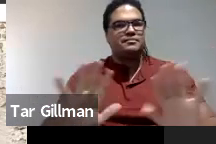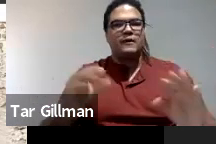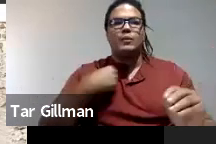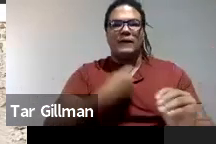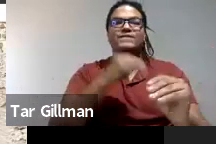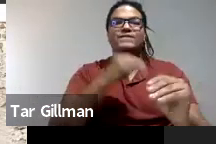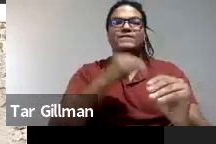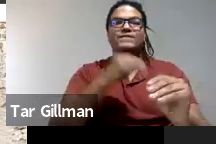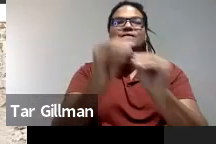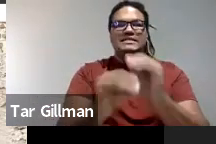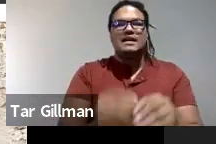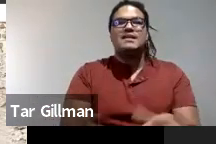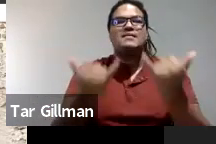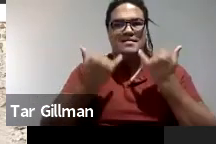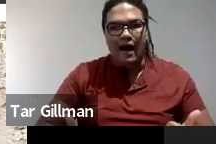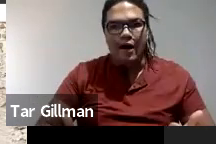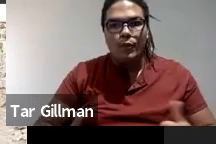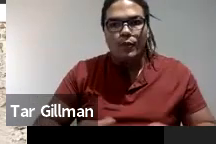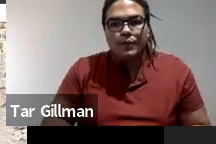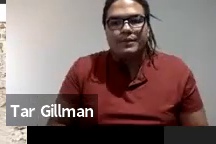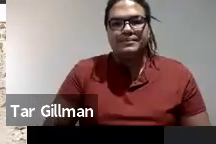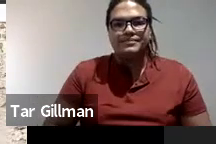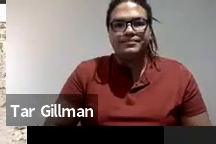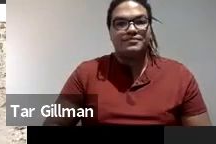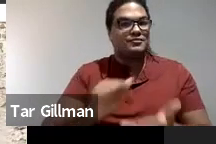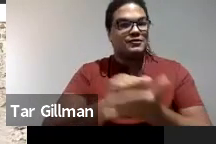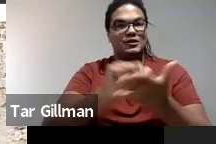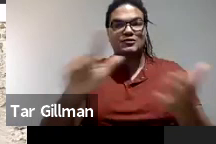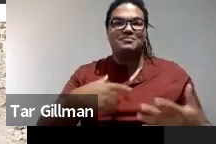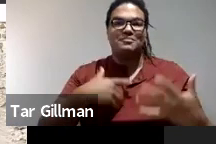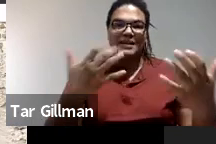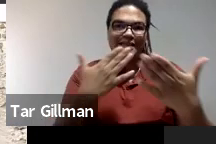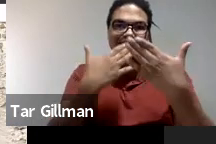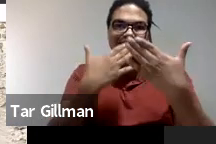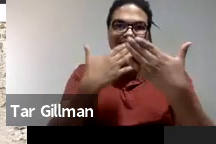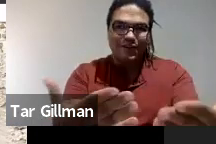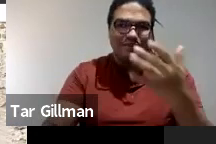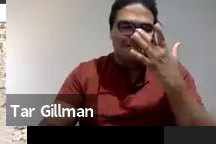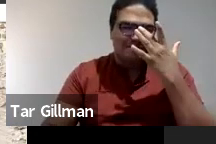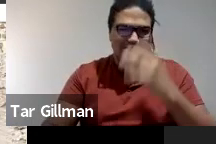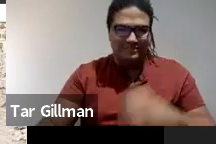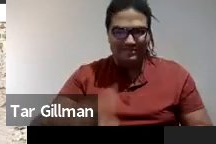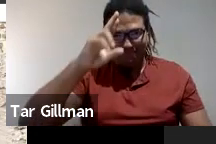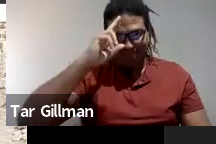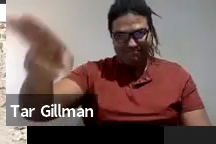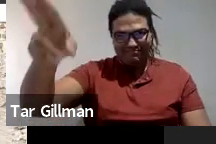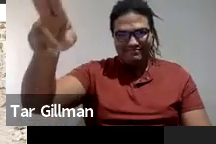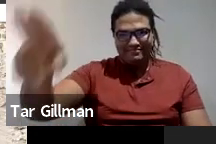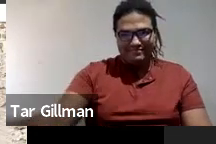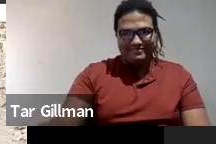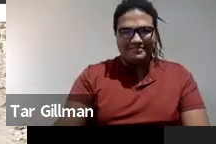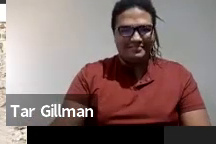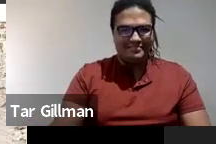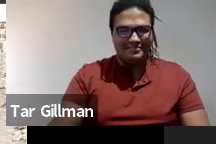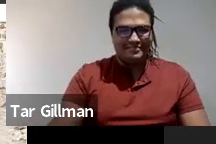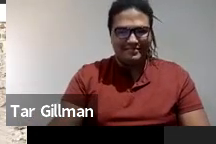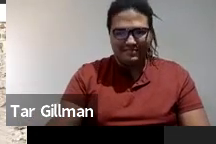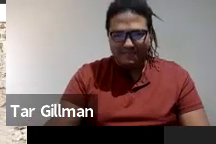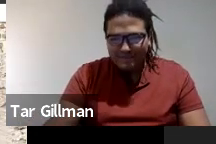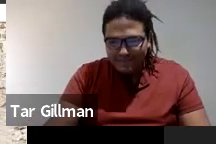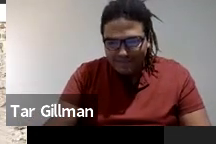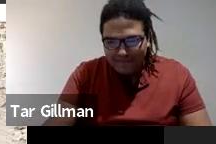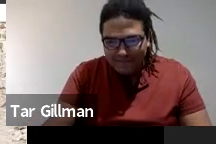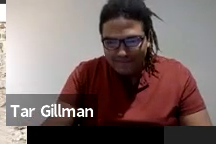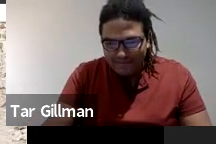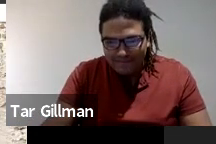next generation. Don't do that. We have to fix it now. That's all I want to say. Thank you.